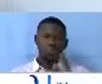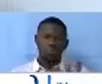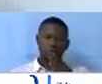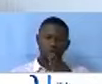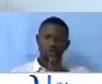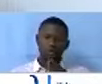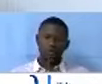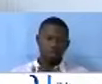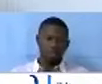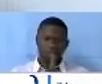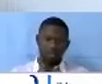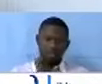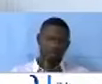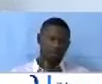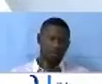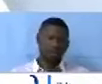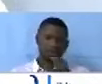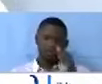who went against these tortures.